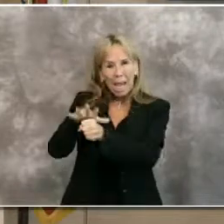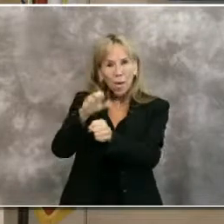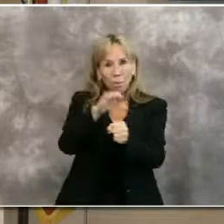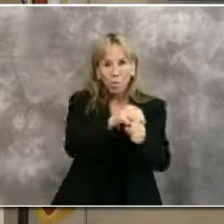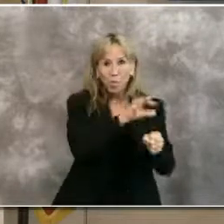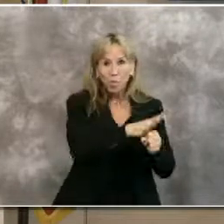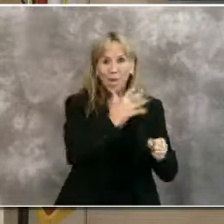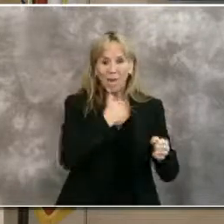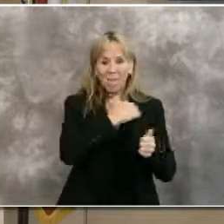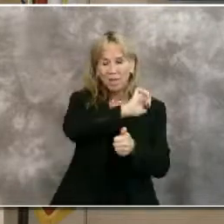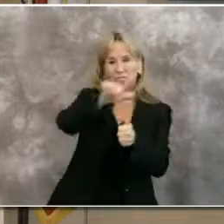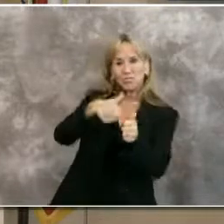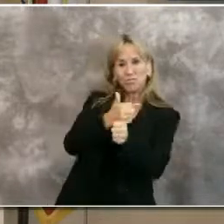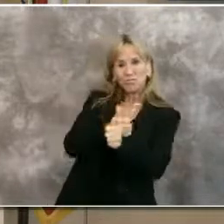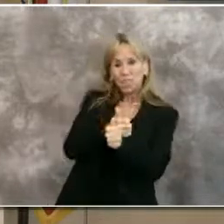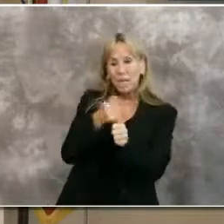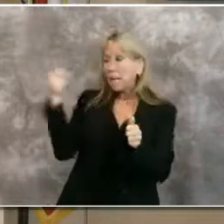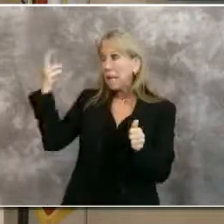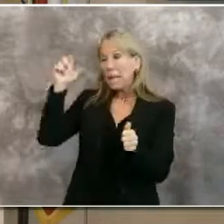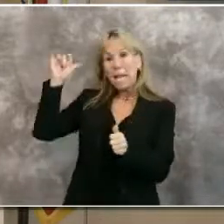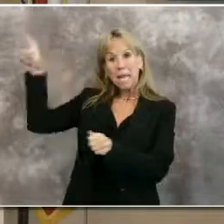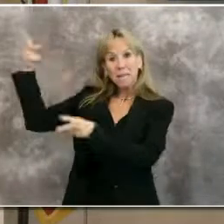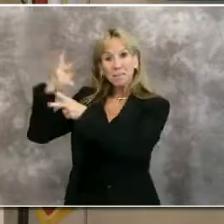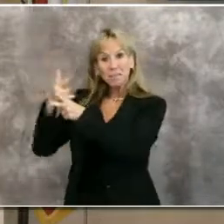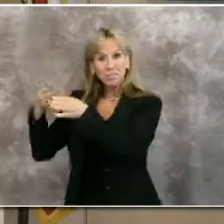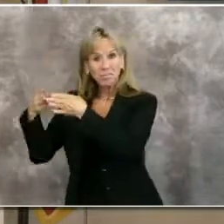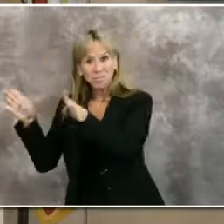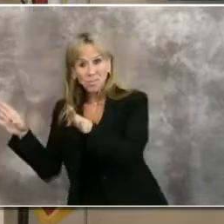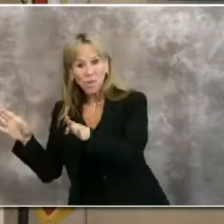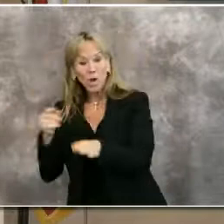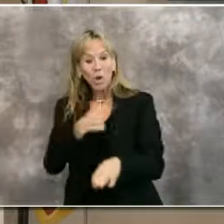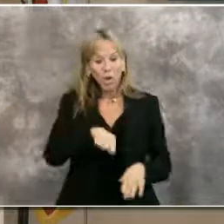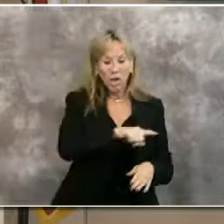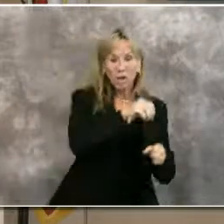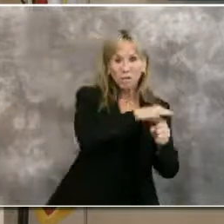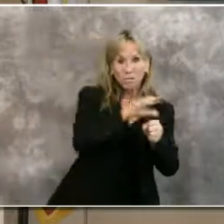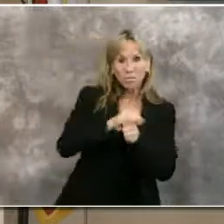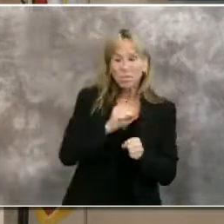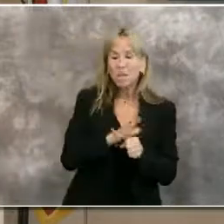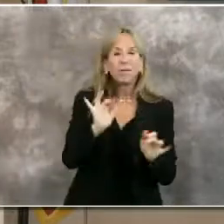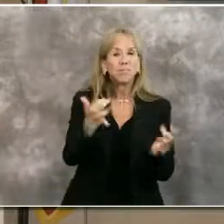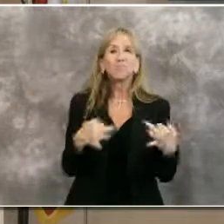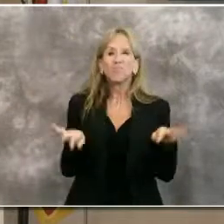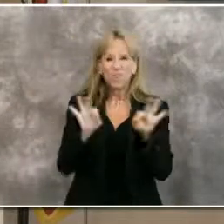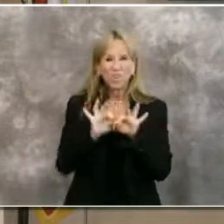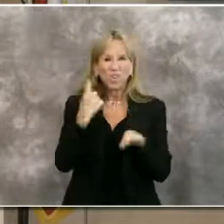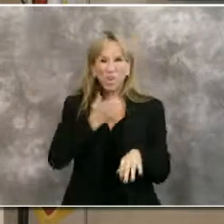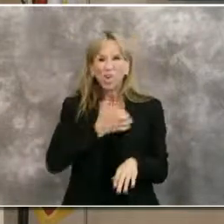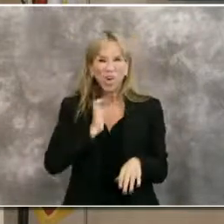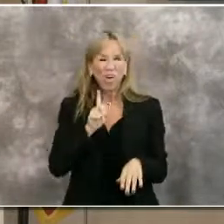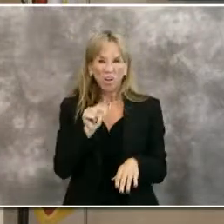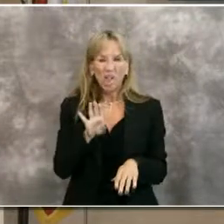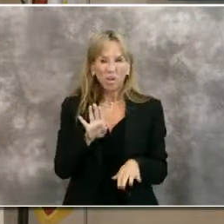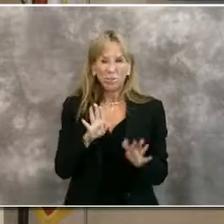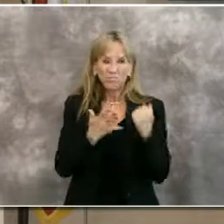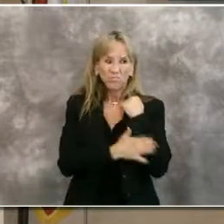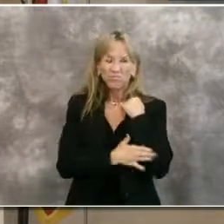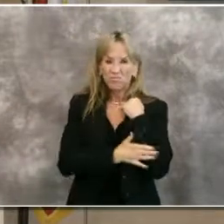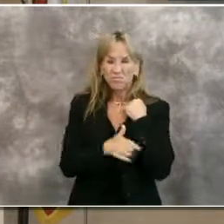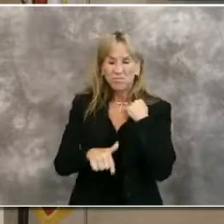tests. So preserving that with Helix absolutely is going to be critical for the county health lab. But again, to put in